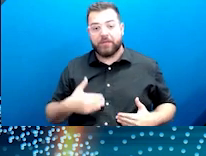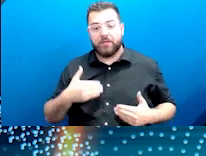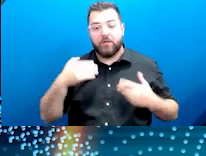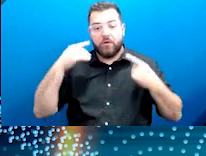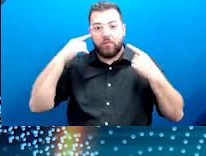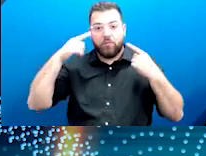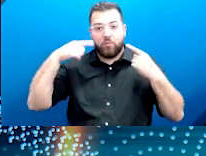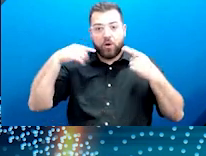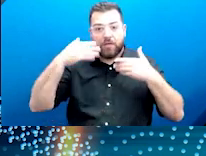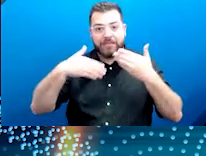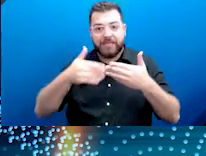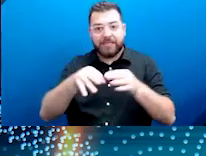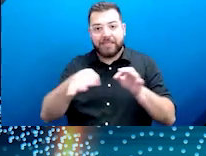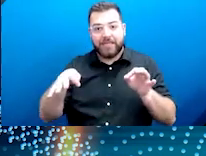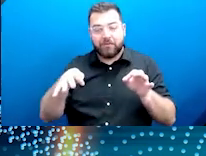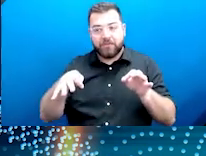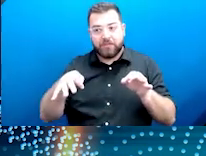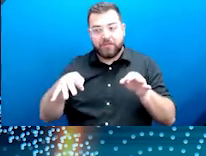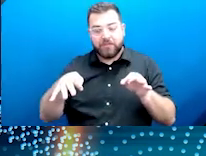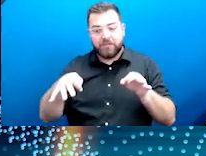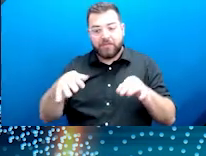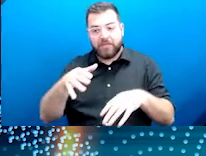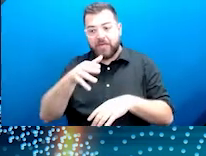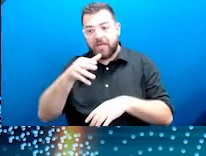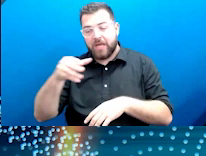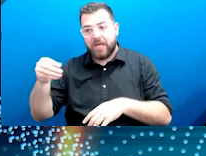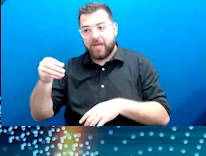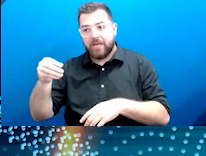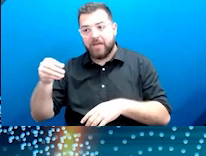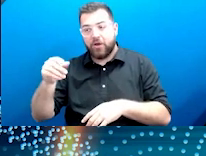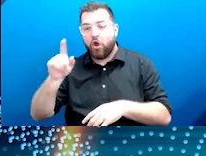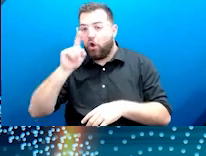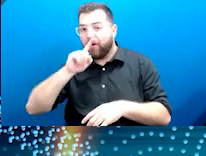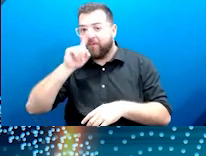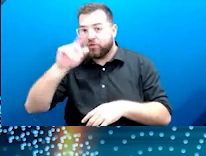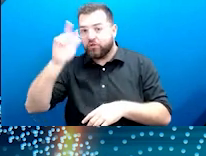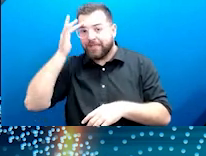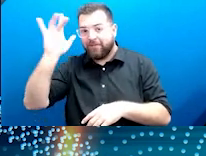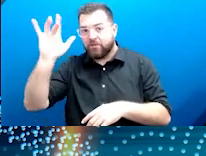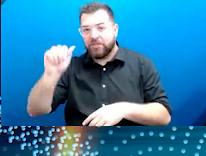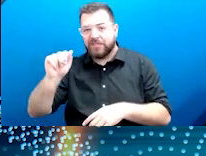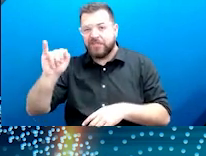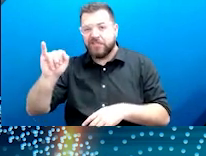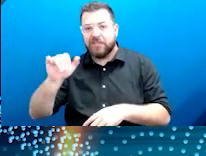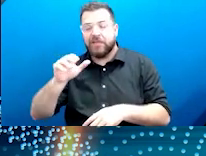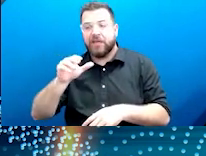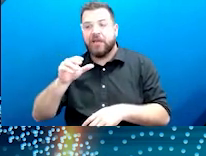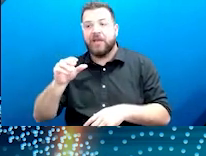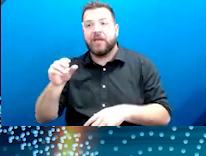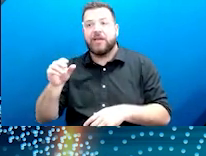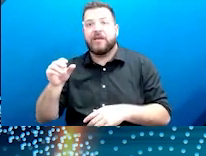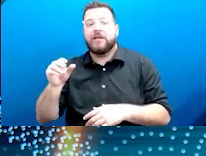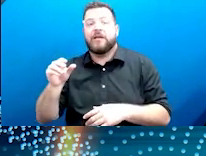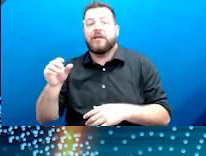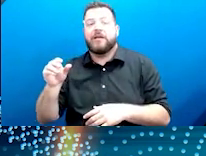process language and artificial intelligence, and language